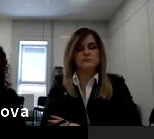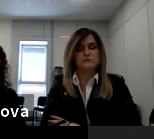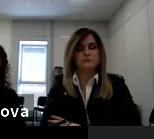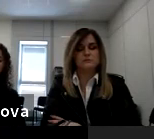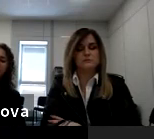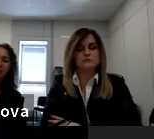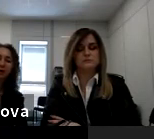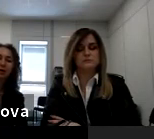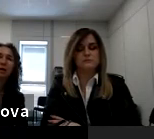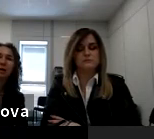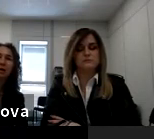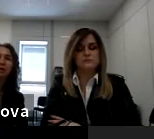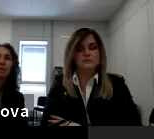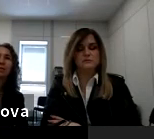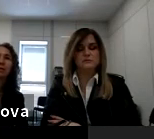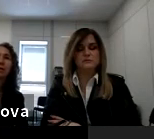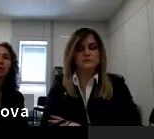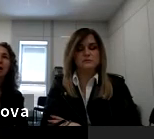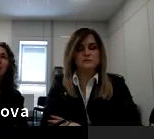We made